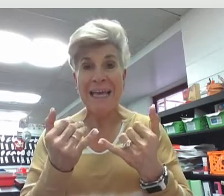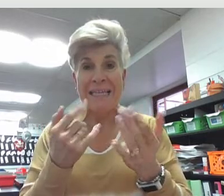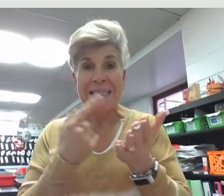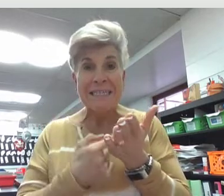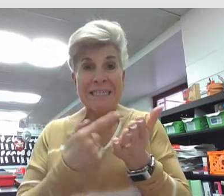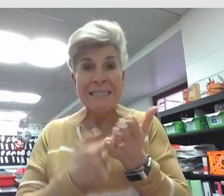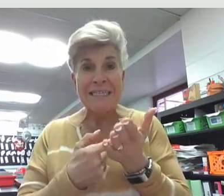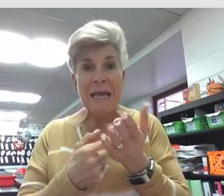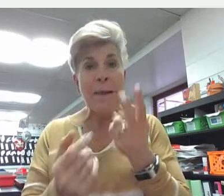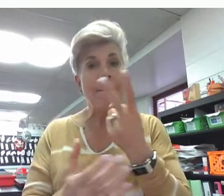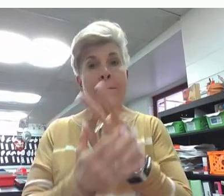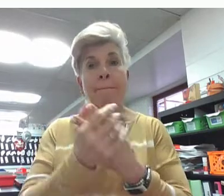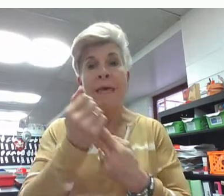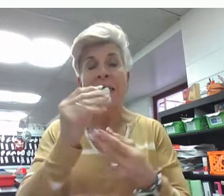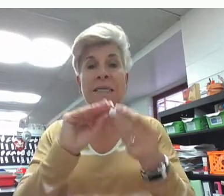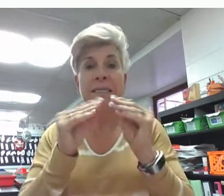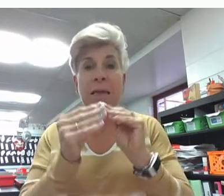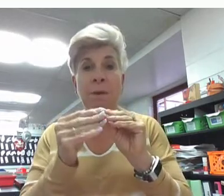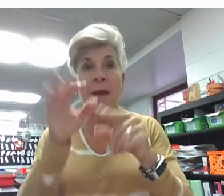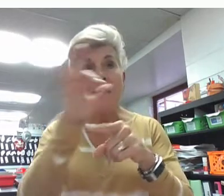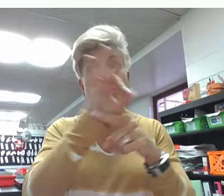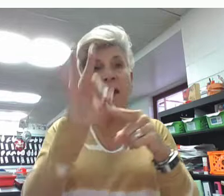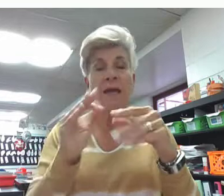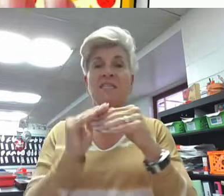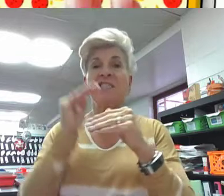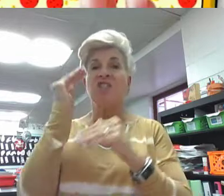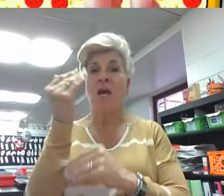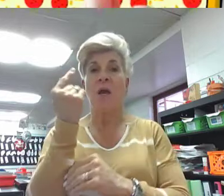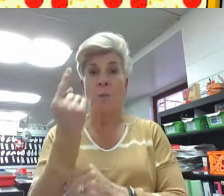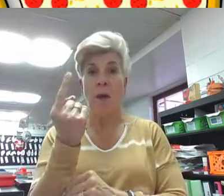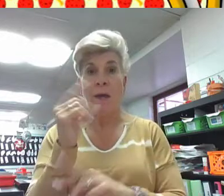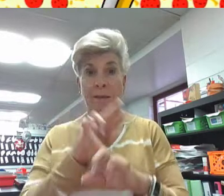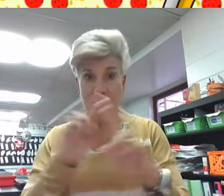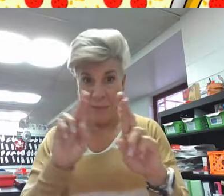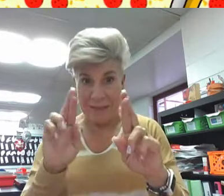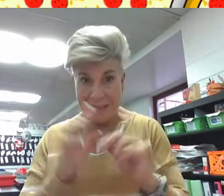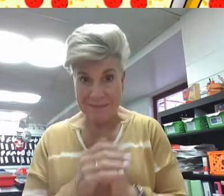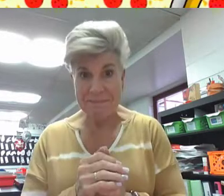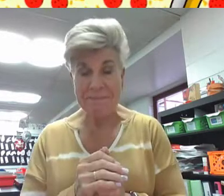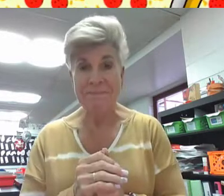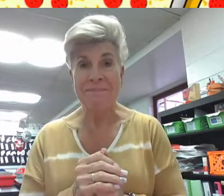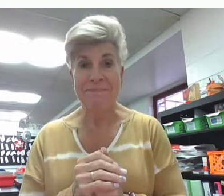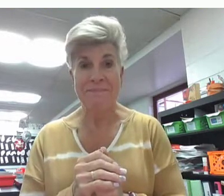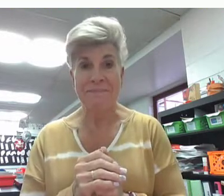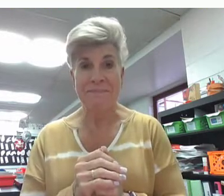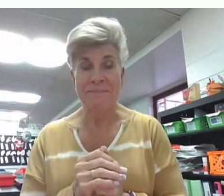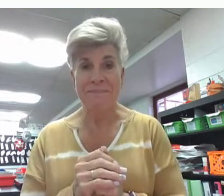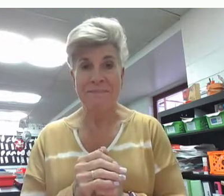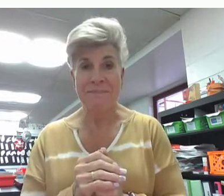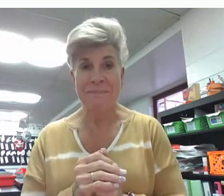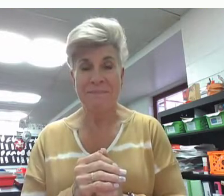Today, we'll be talking about mixed numbers and fractions greater than 1. Ready?